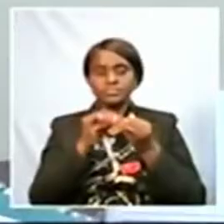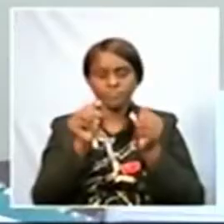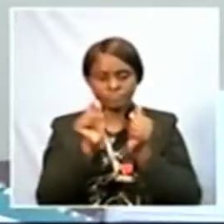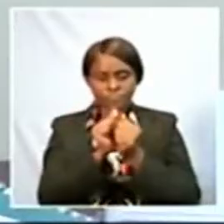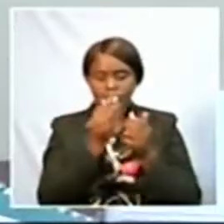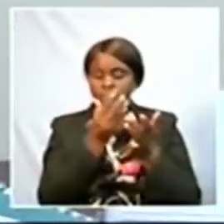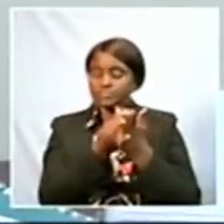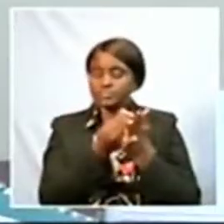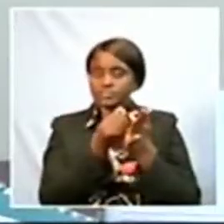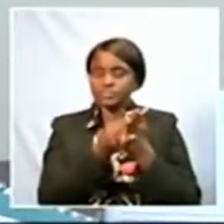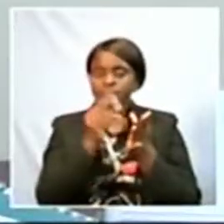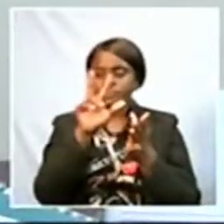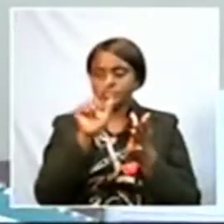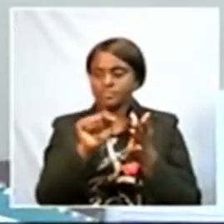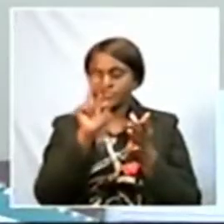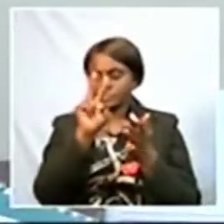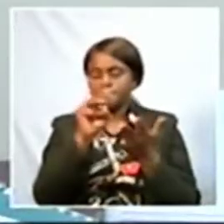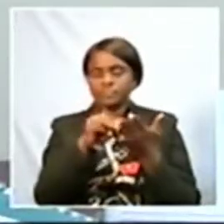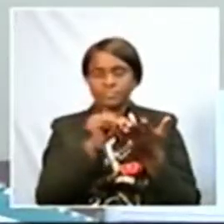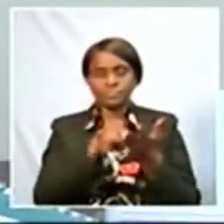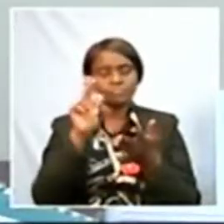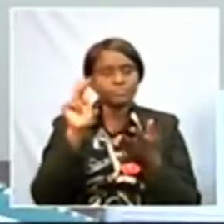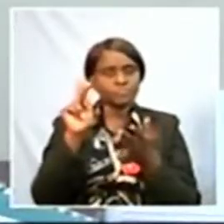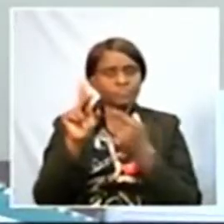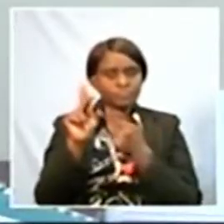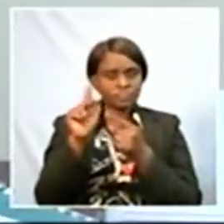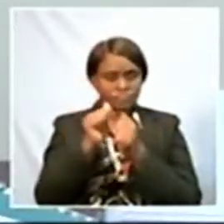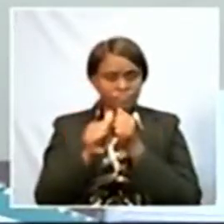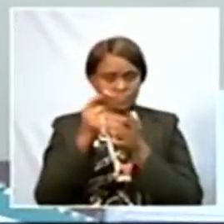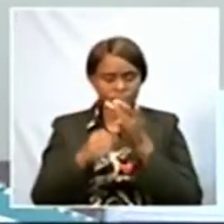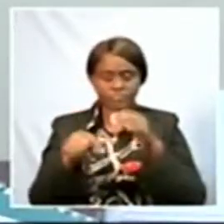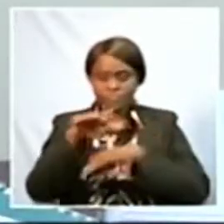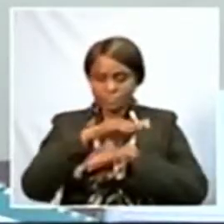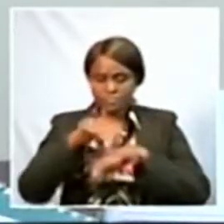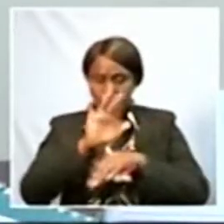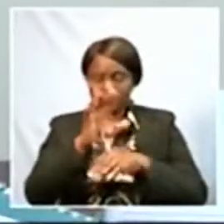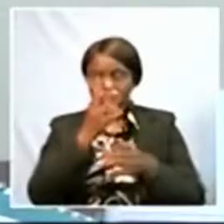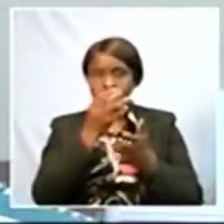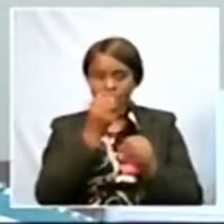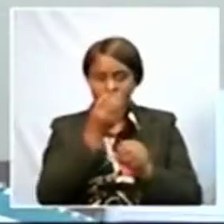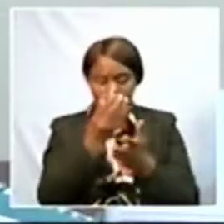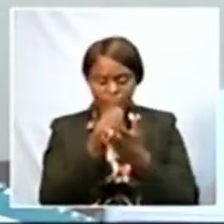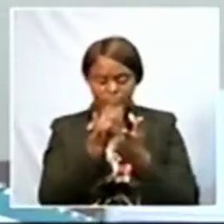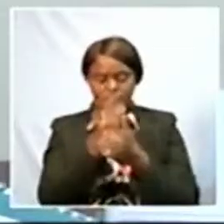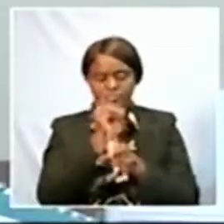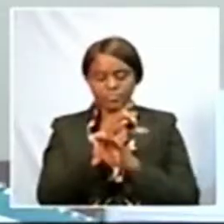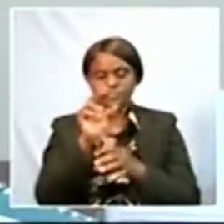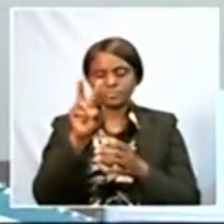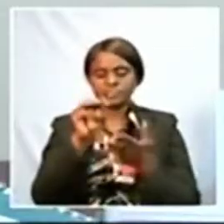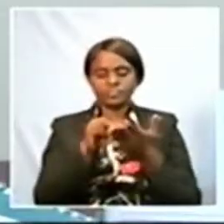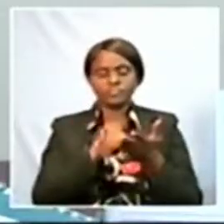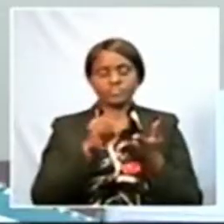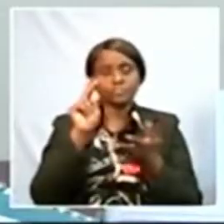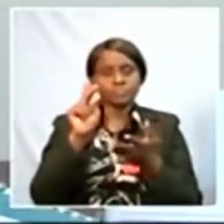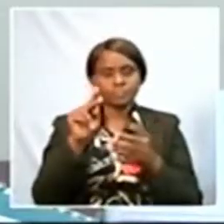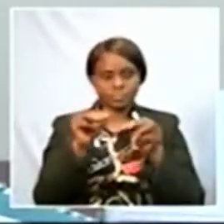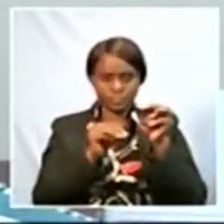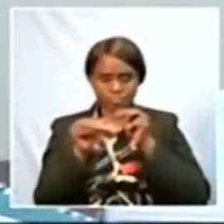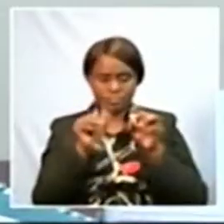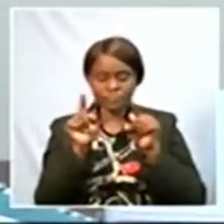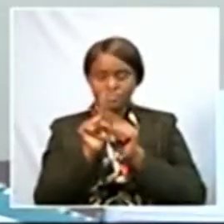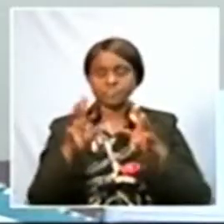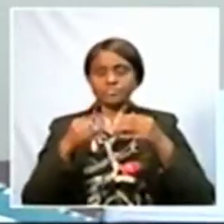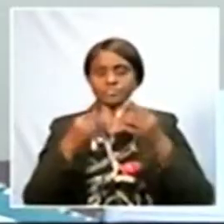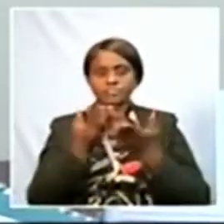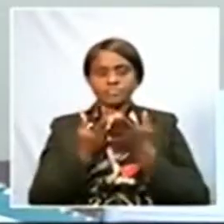amounted to 3.2 million kwacha, which was above the available funds of 2 million kwacha. Management submitted